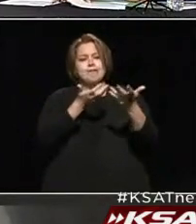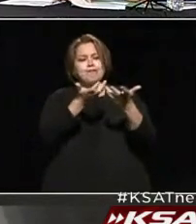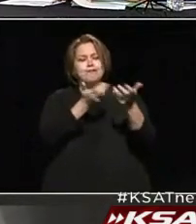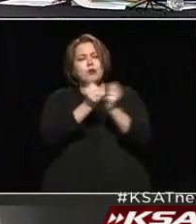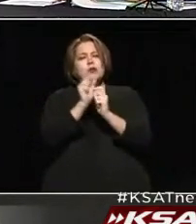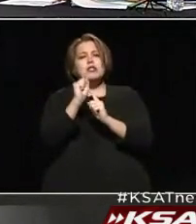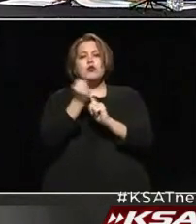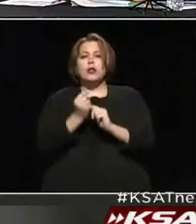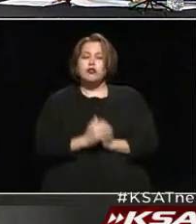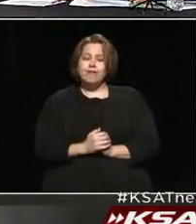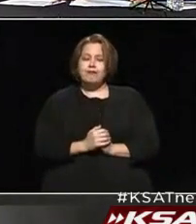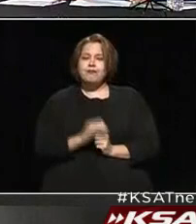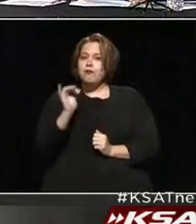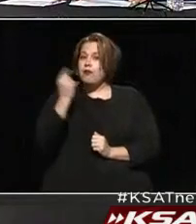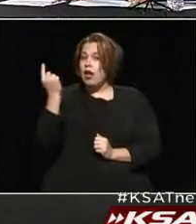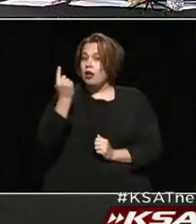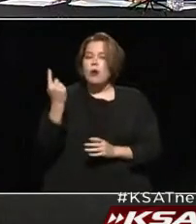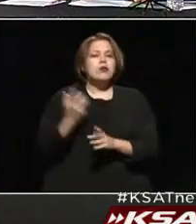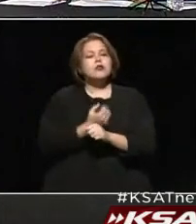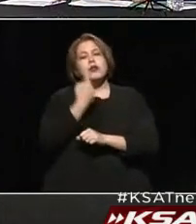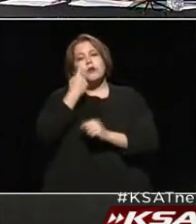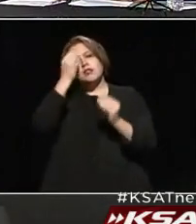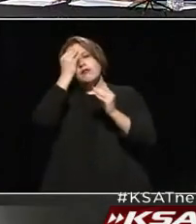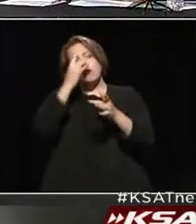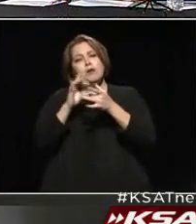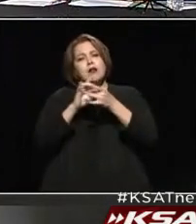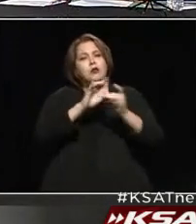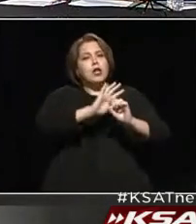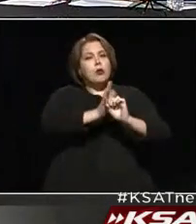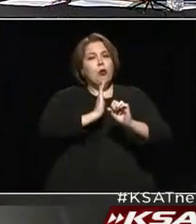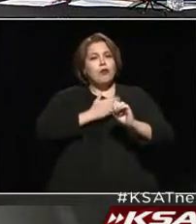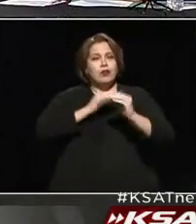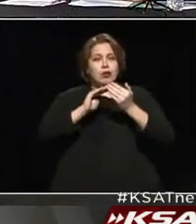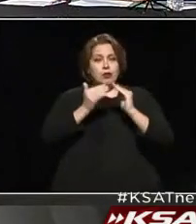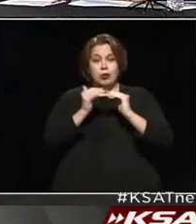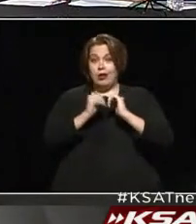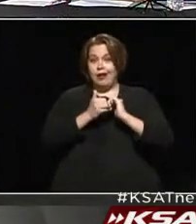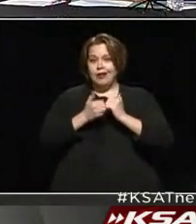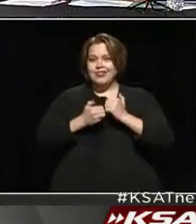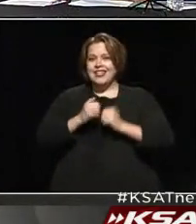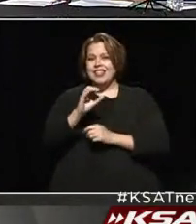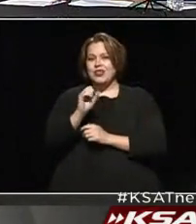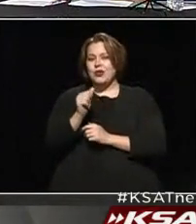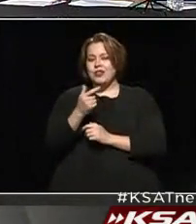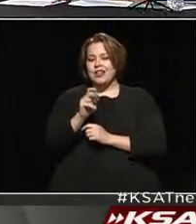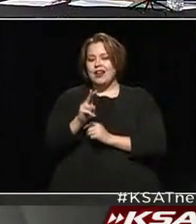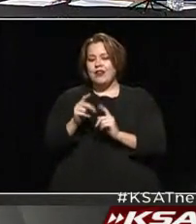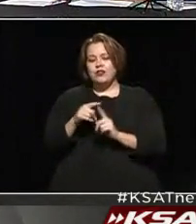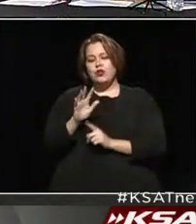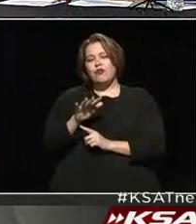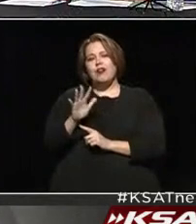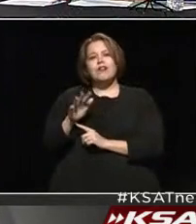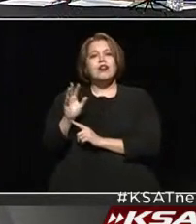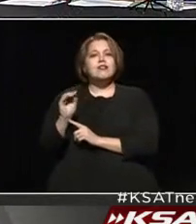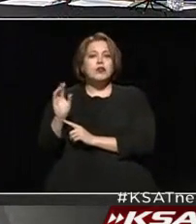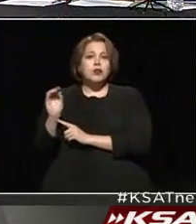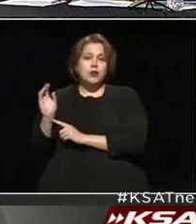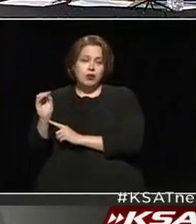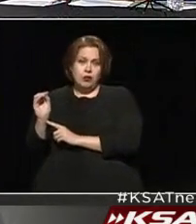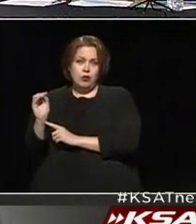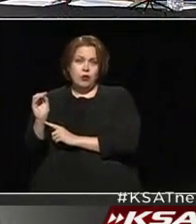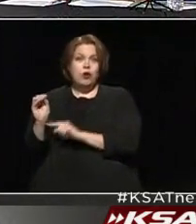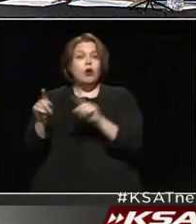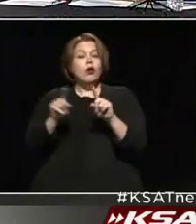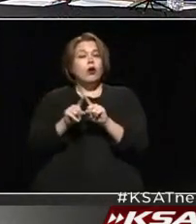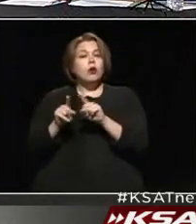as we speak. As always, you can get the latest on COVID-19 in our community by texting COSAGOV to 55000.